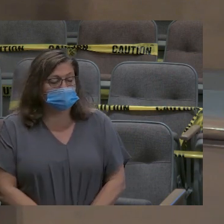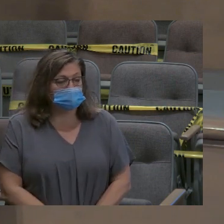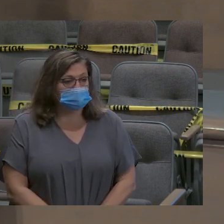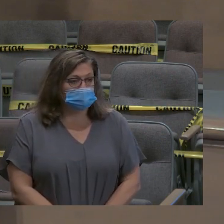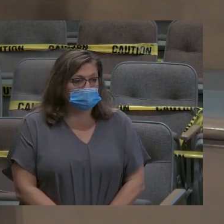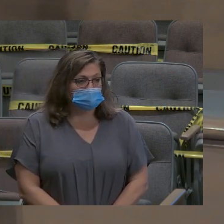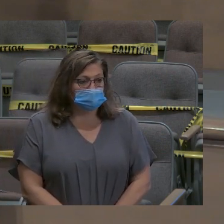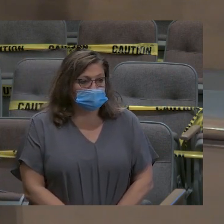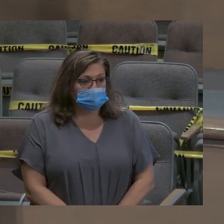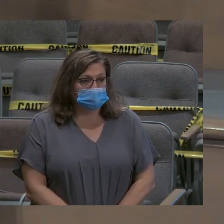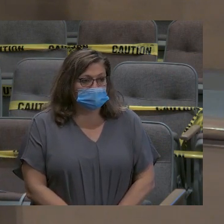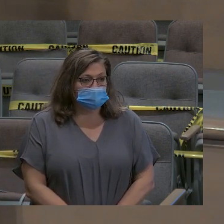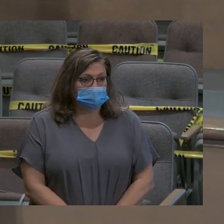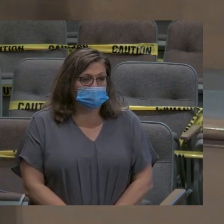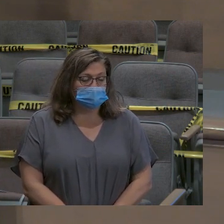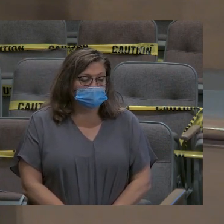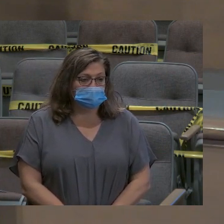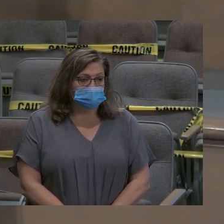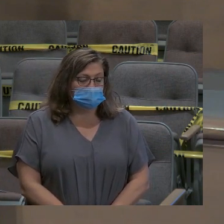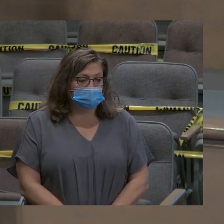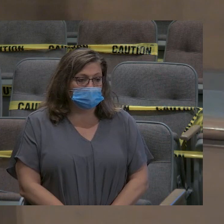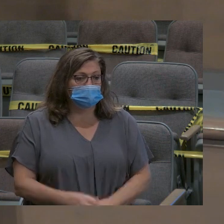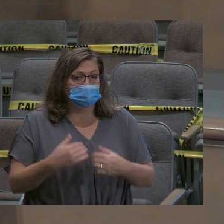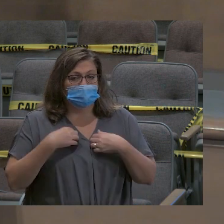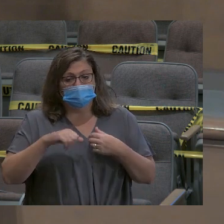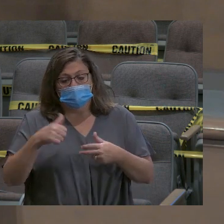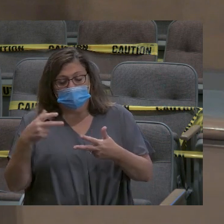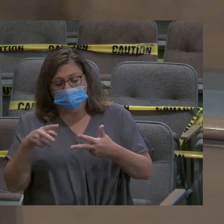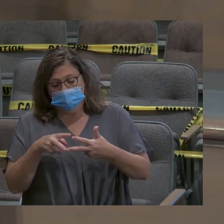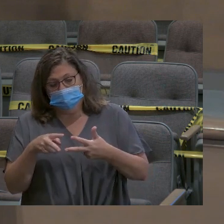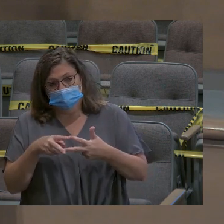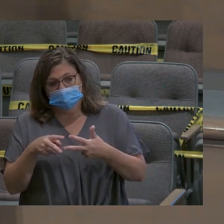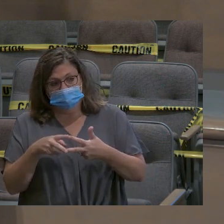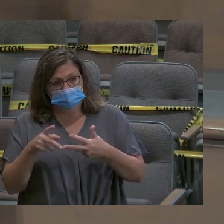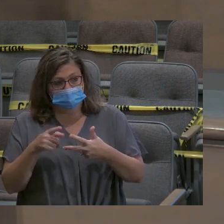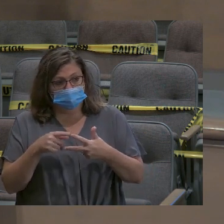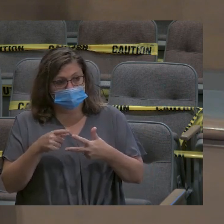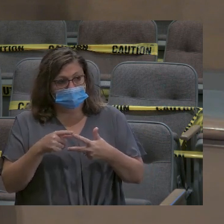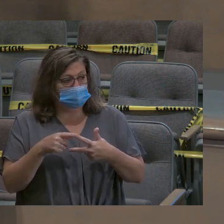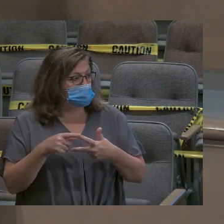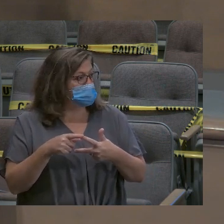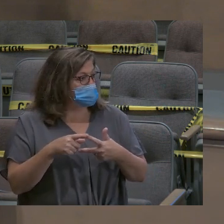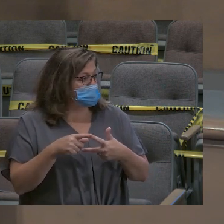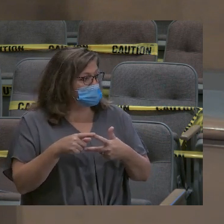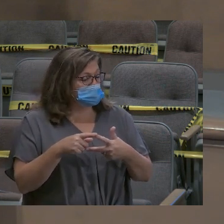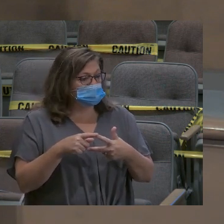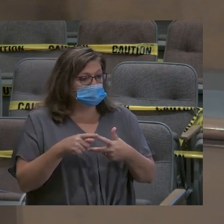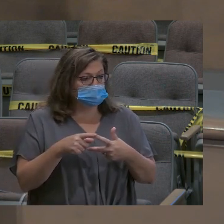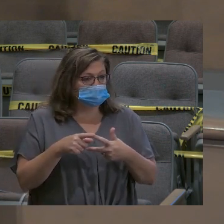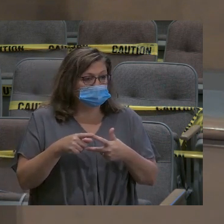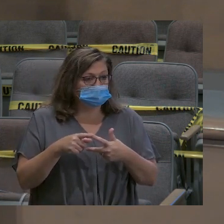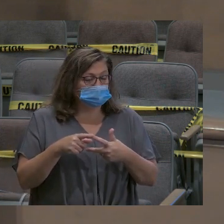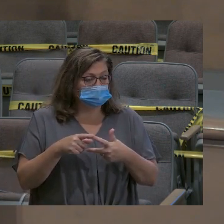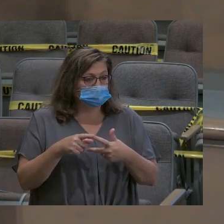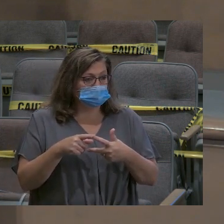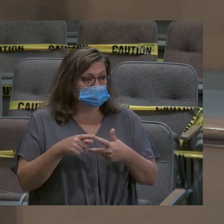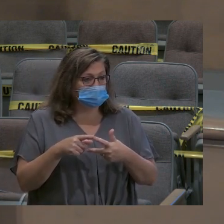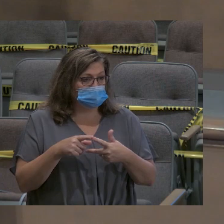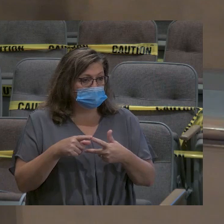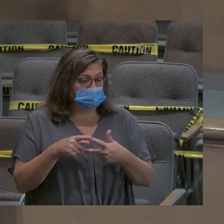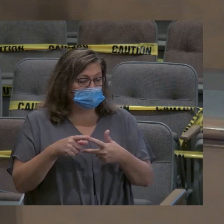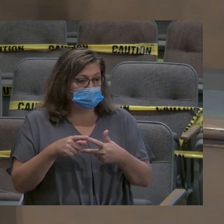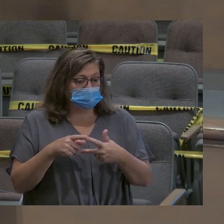there are 2 different tests. The one I was referring to earlier is the one that tests